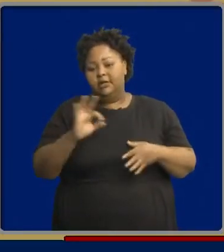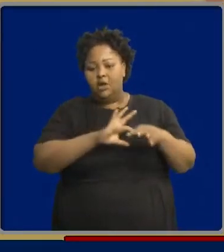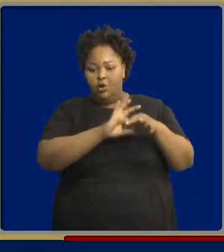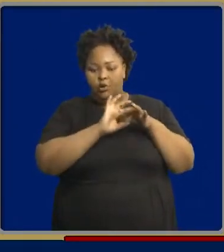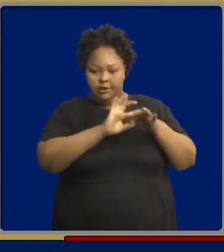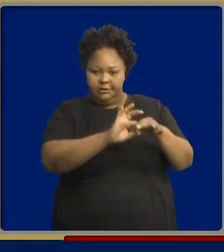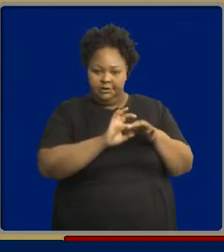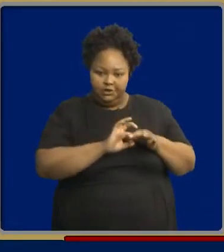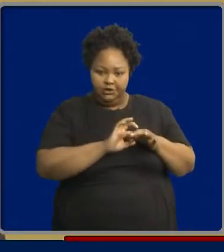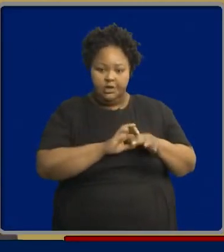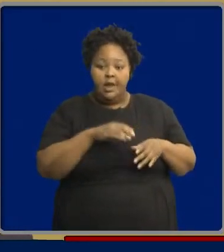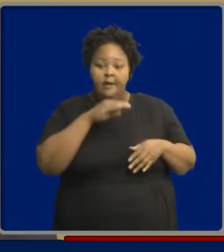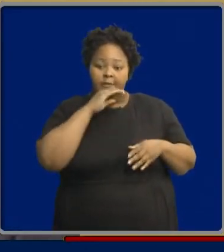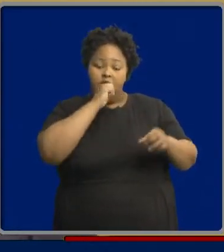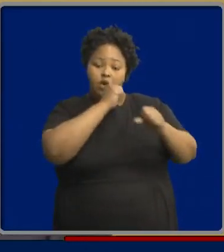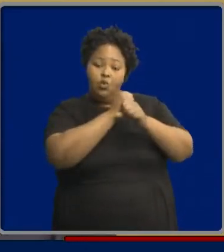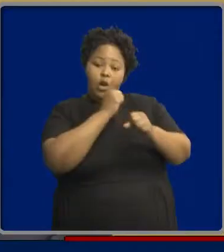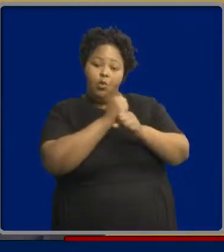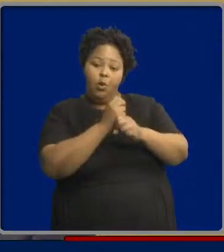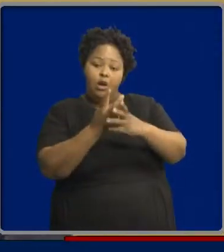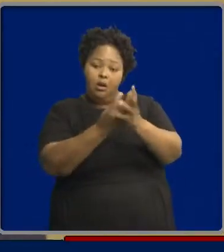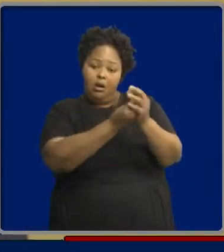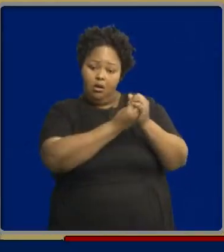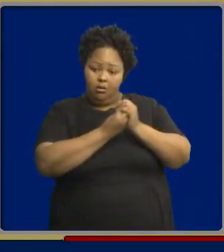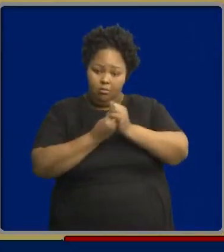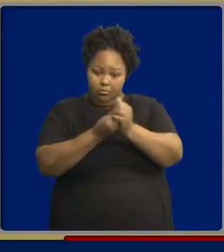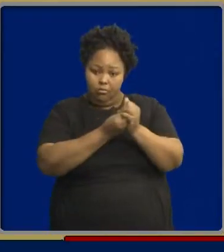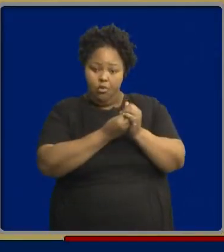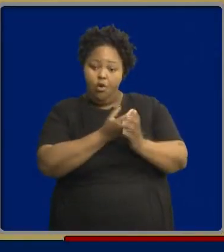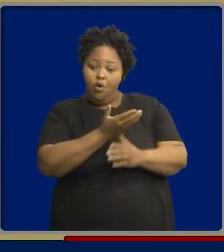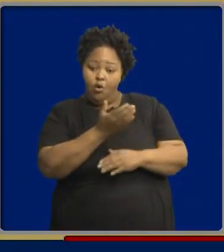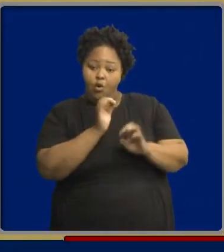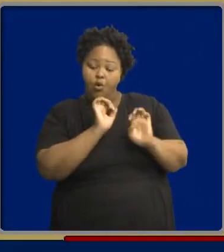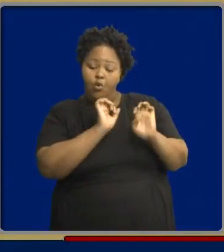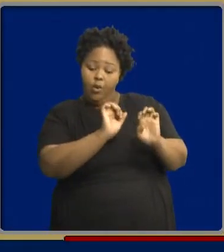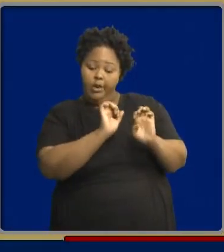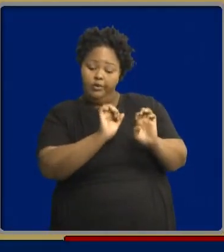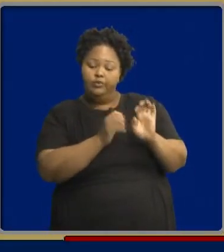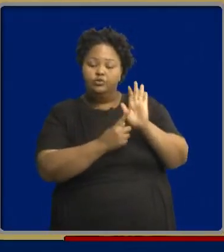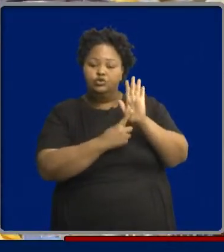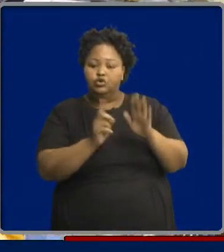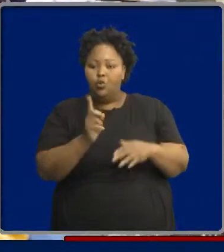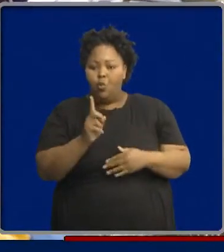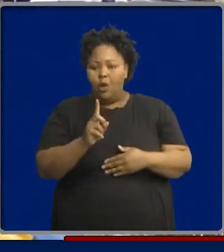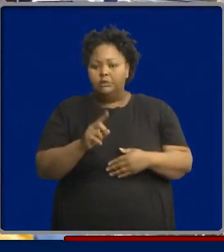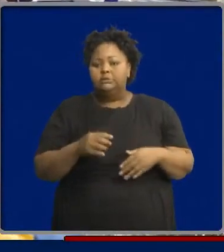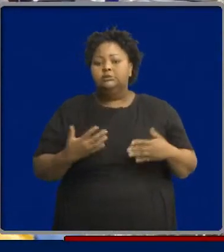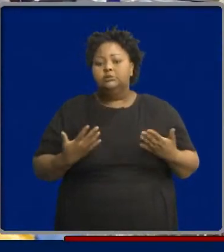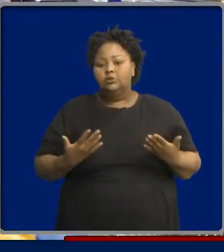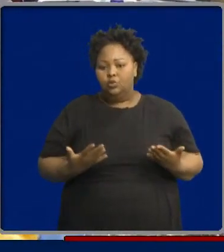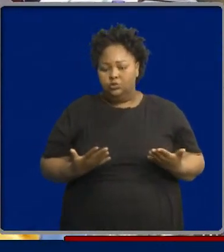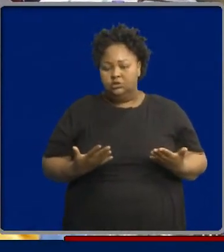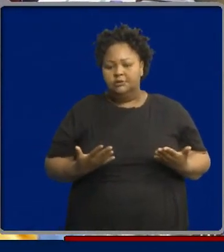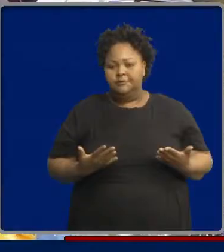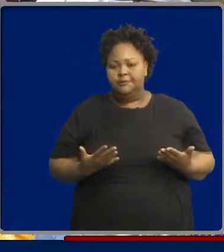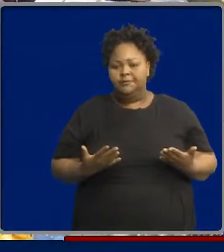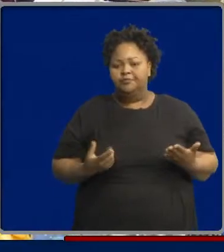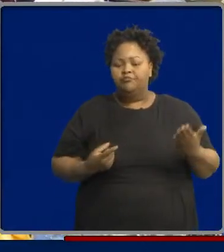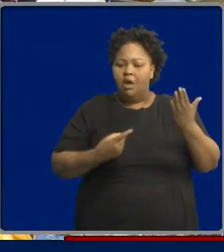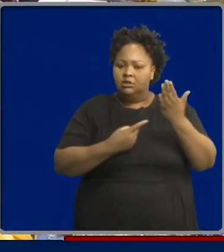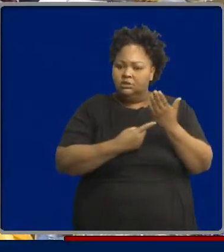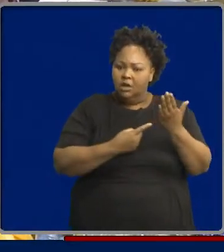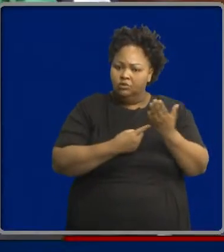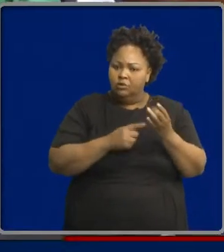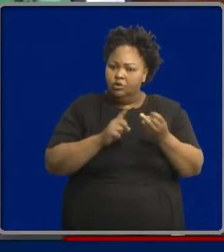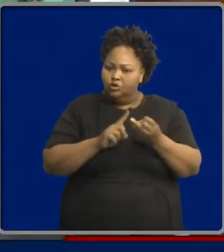Your collaboration demonstrates what is possible when local government and communities move in consent